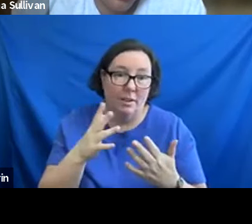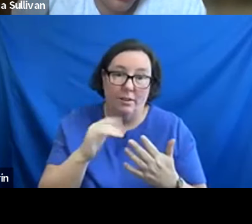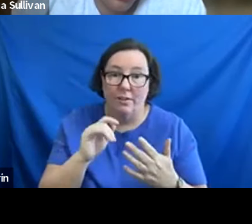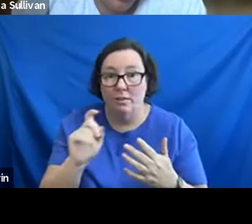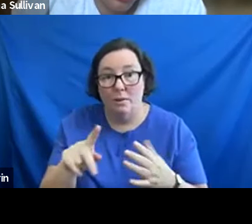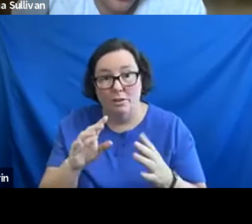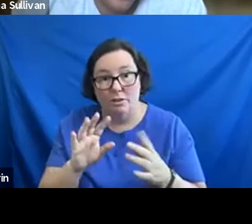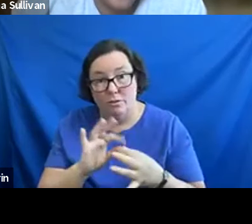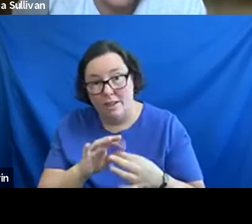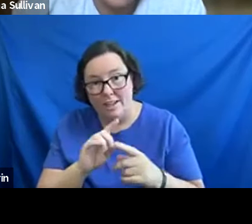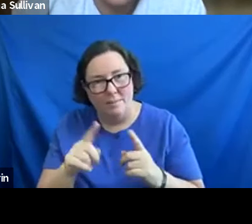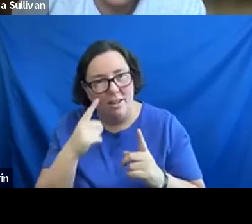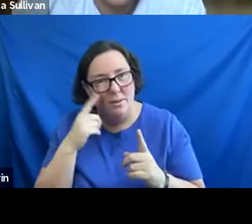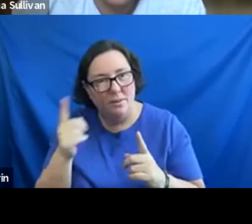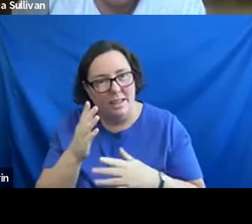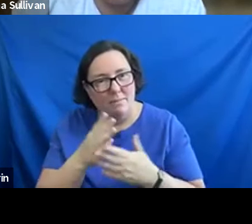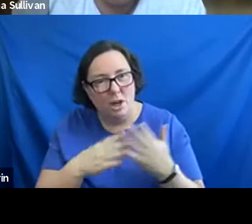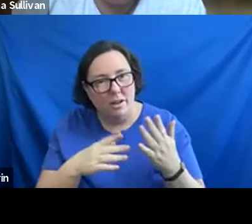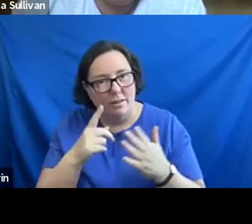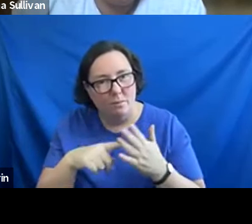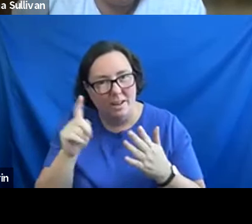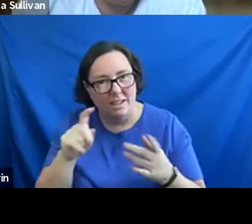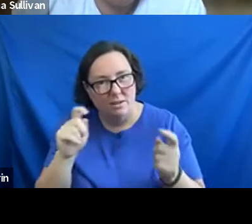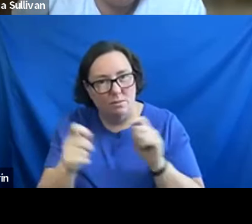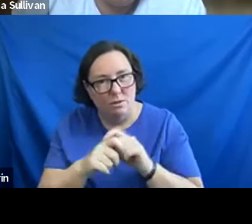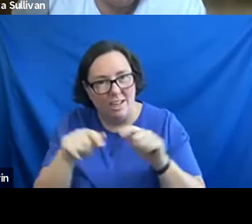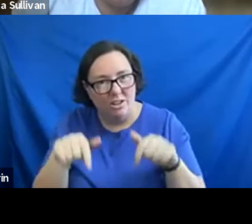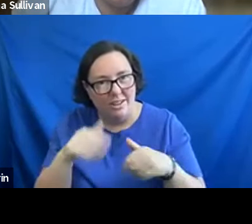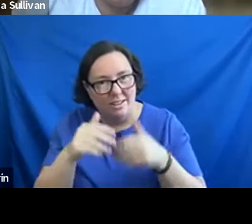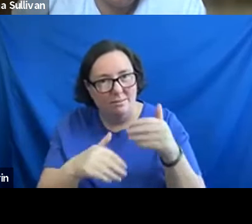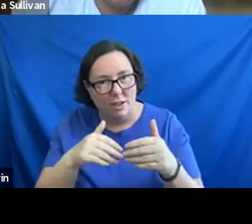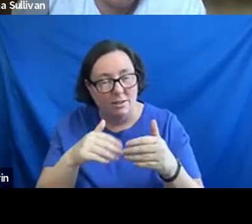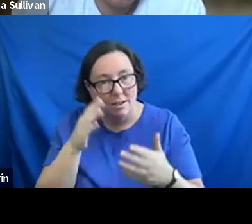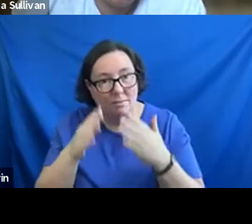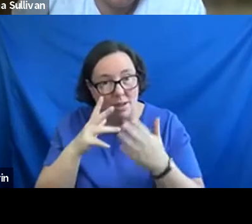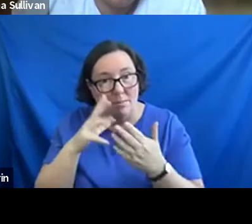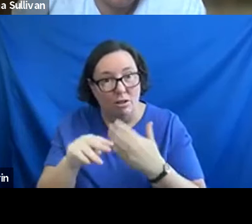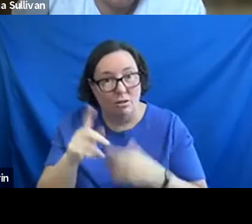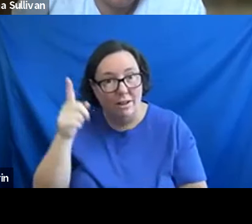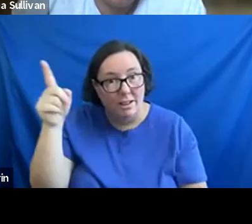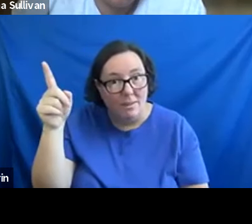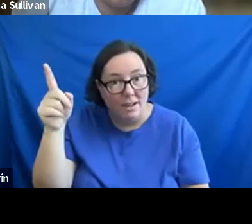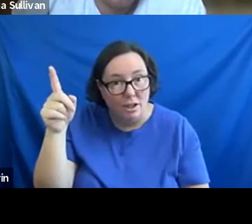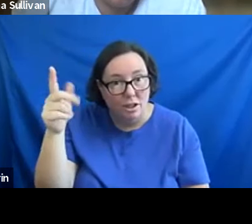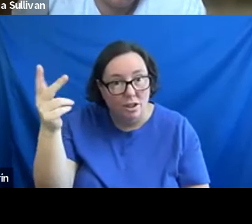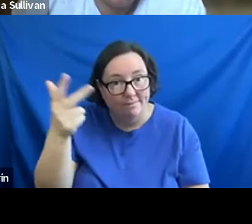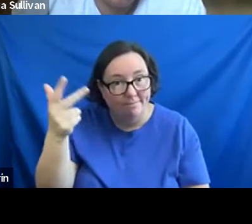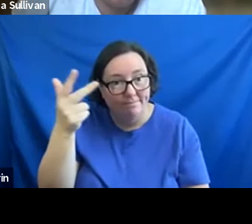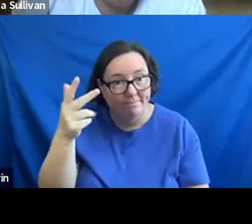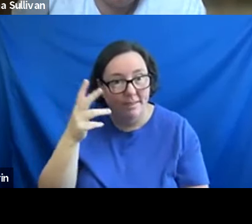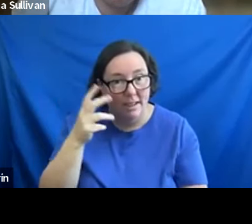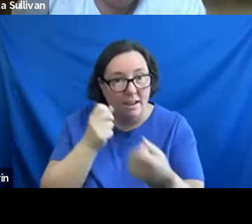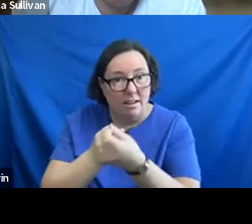is related, but do you think that part of what needs to change in this process may even be the curriculum that upholds exam